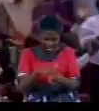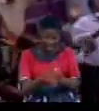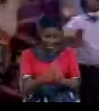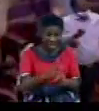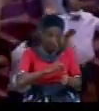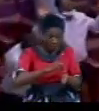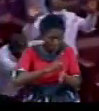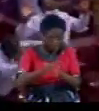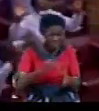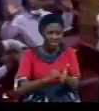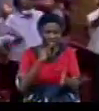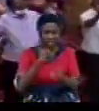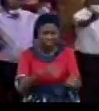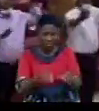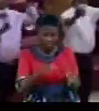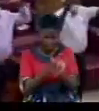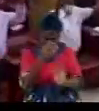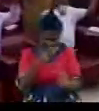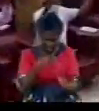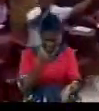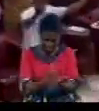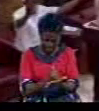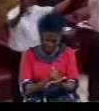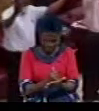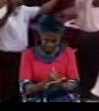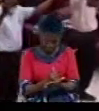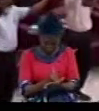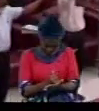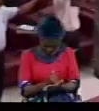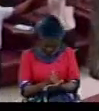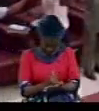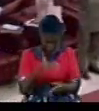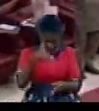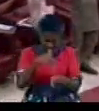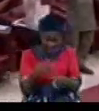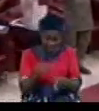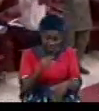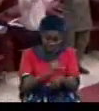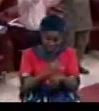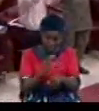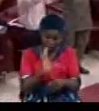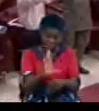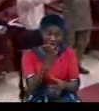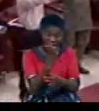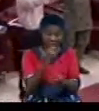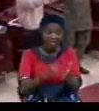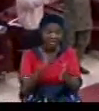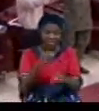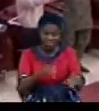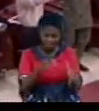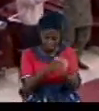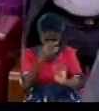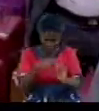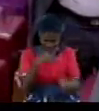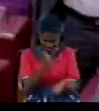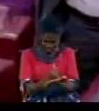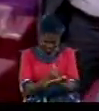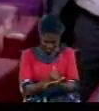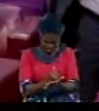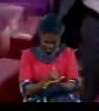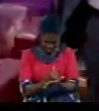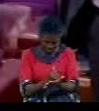profession it is done in the work of your hand it is long